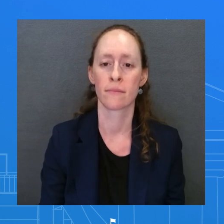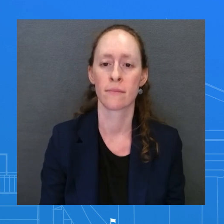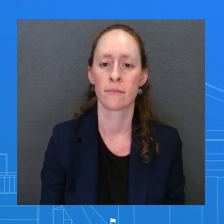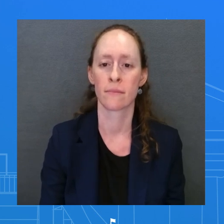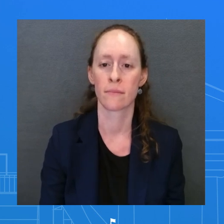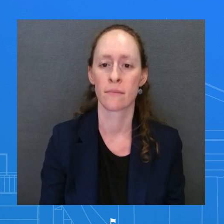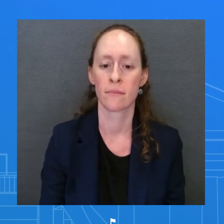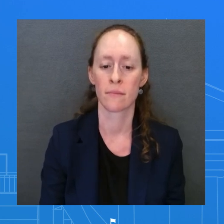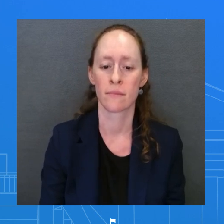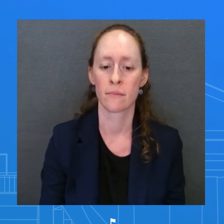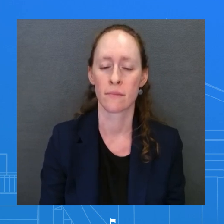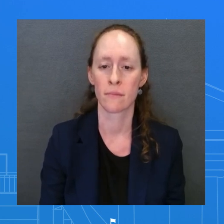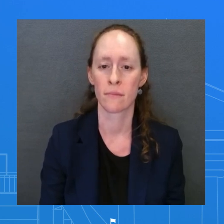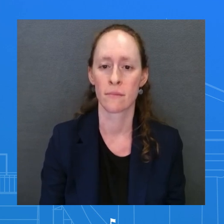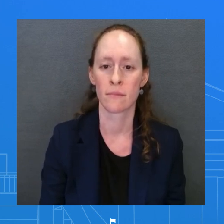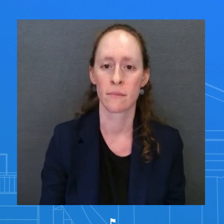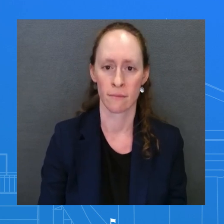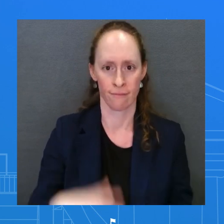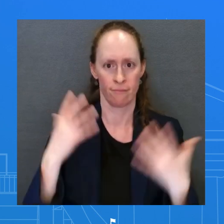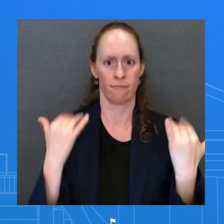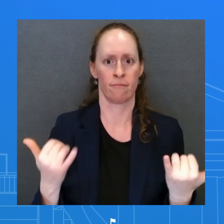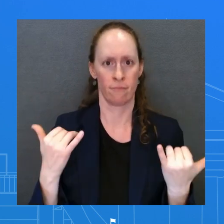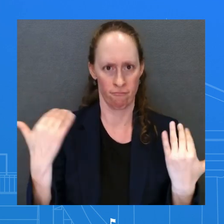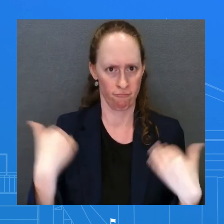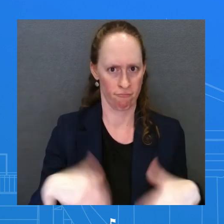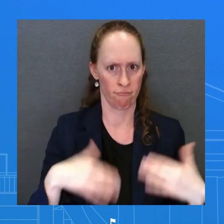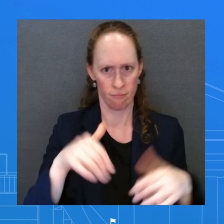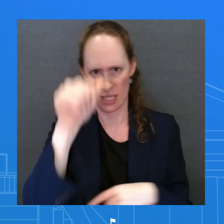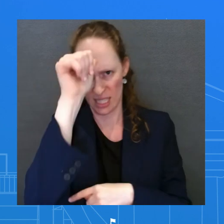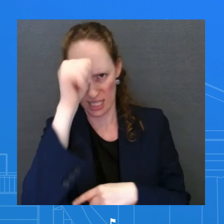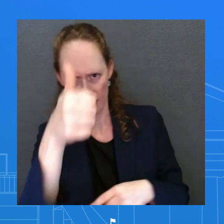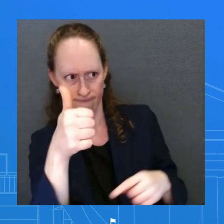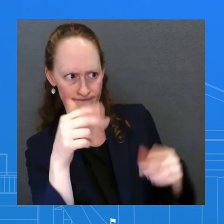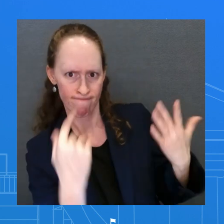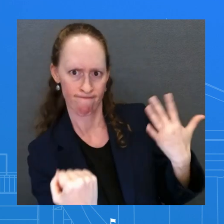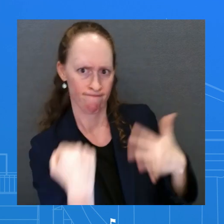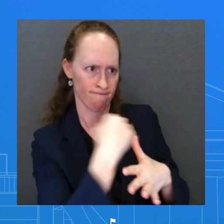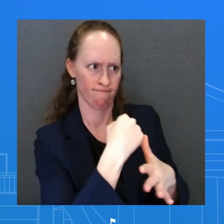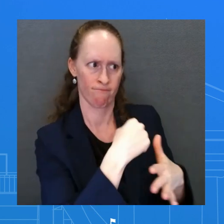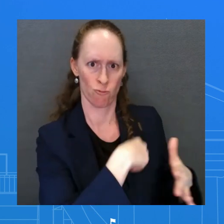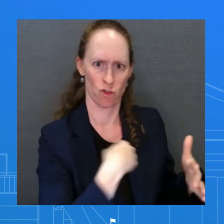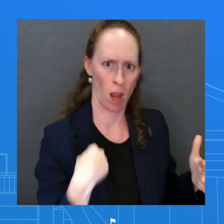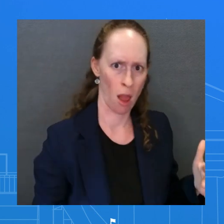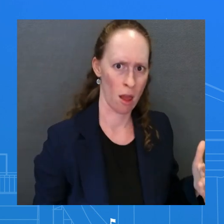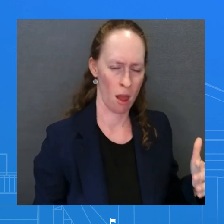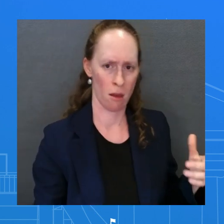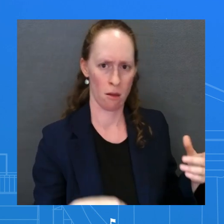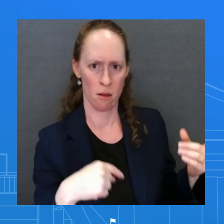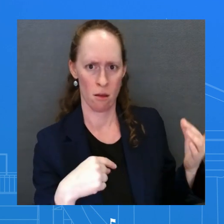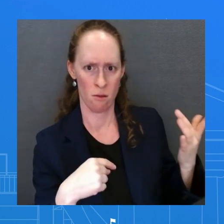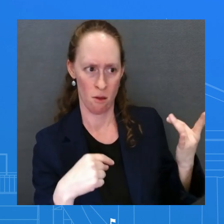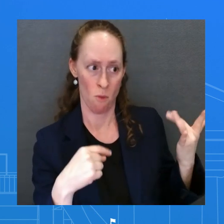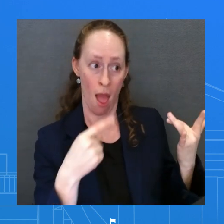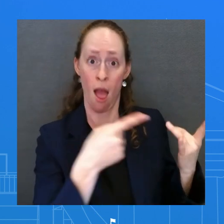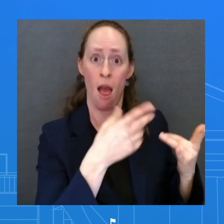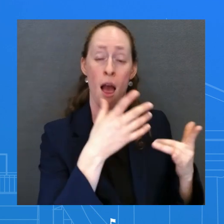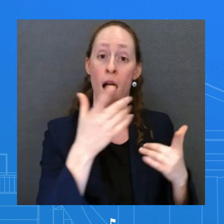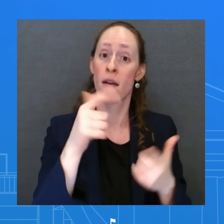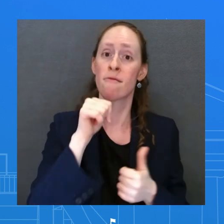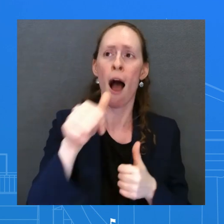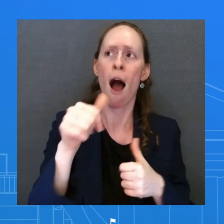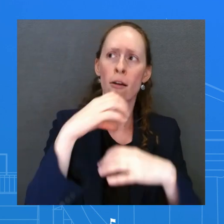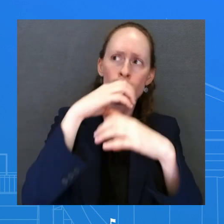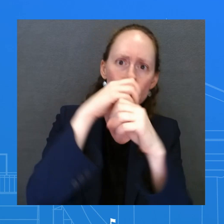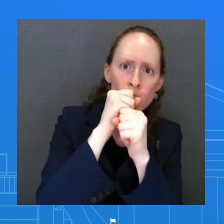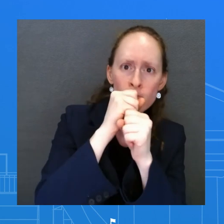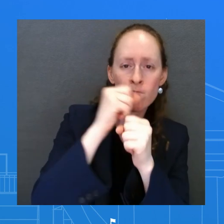with China and Russia for failing to protect intellectual property. With this push to get American businesses to move into India more and invest